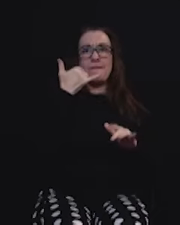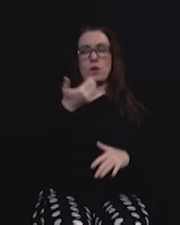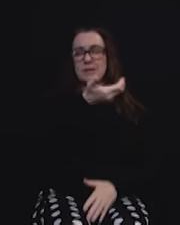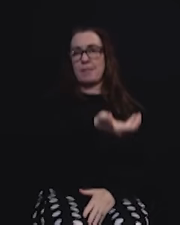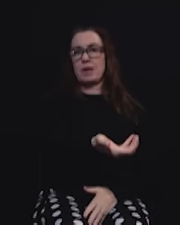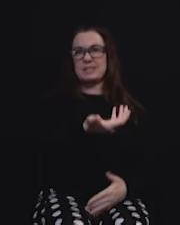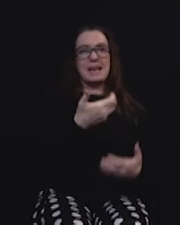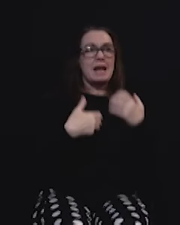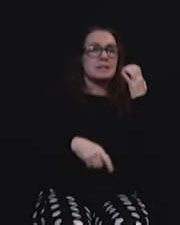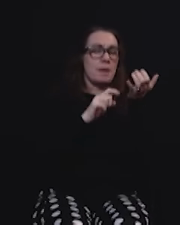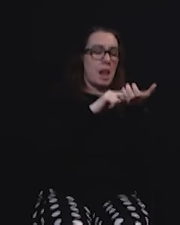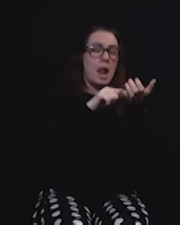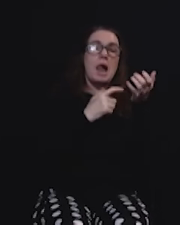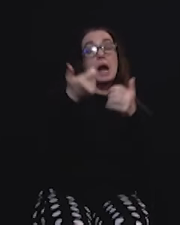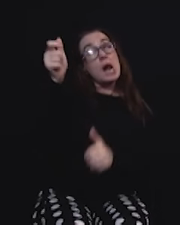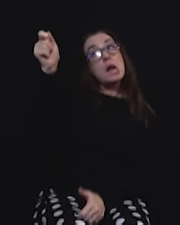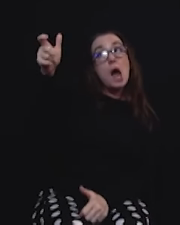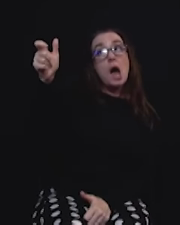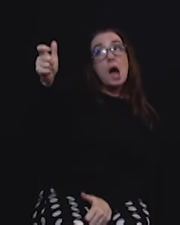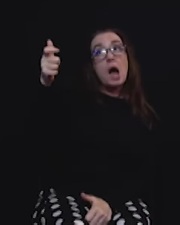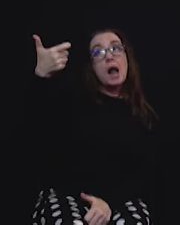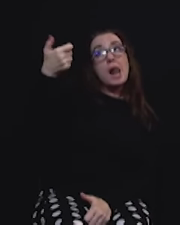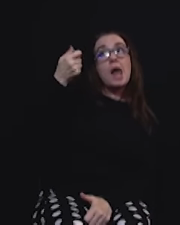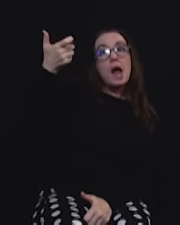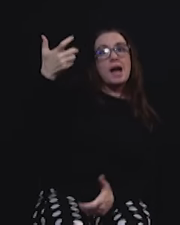I was gonna act like I was taking a selfie. Our culture says,